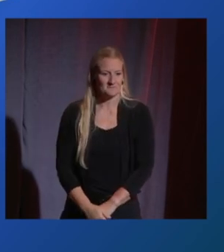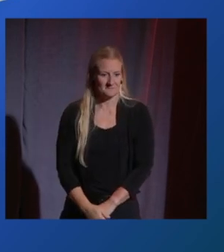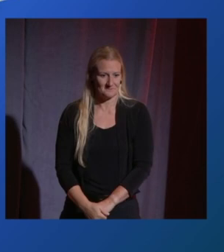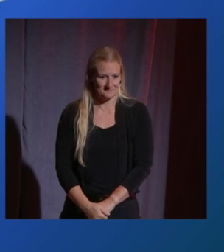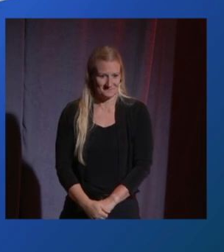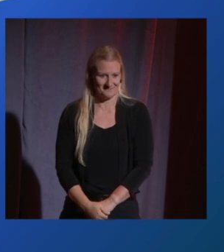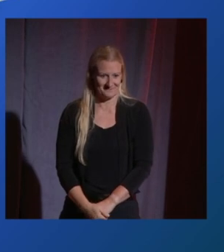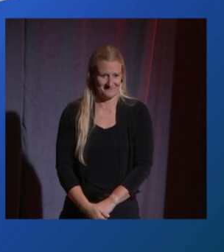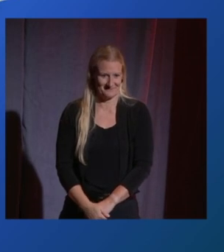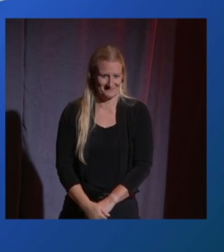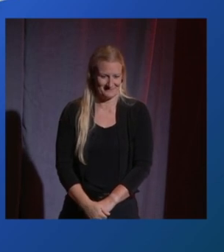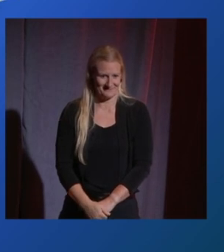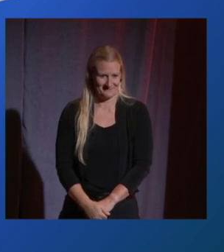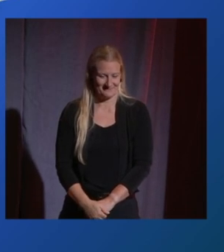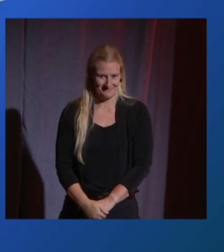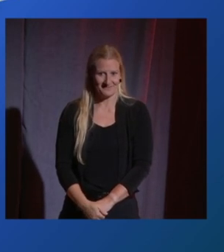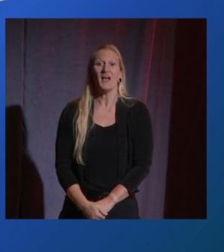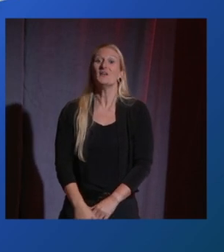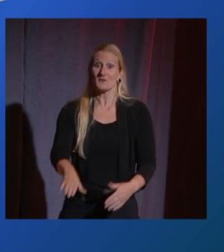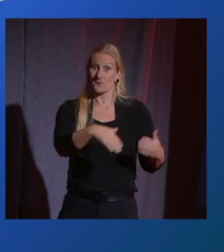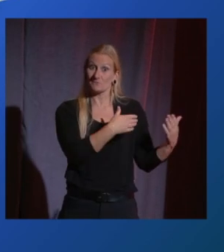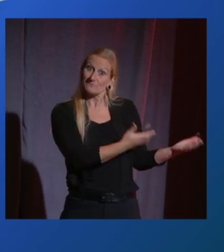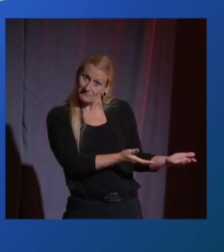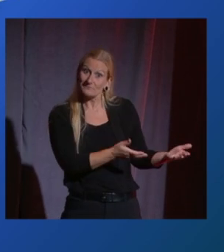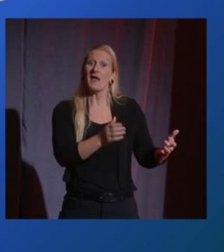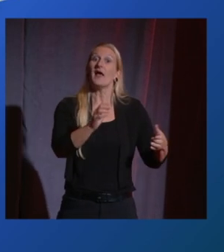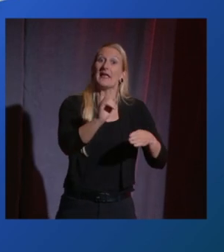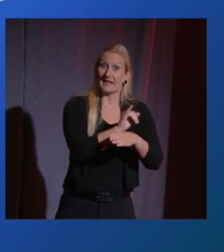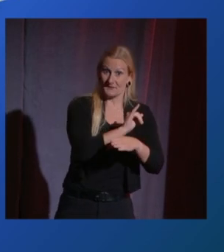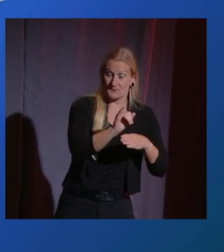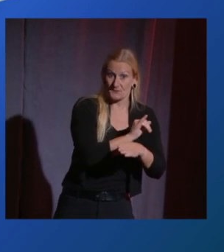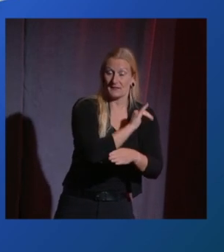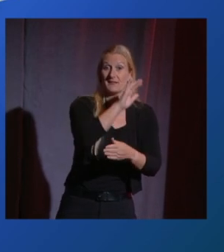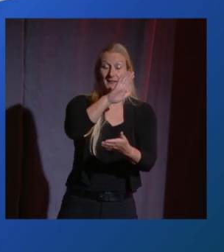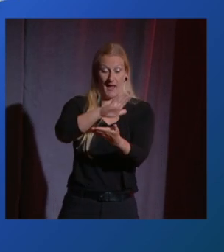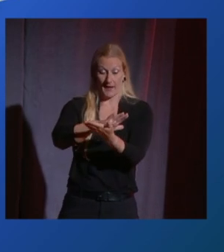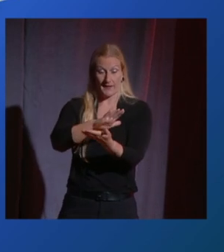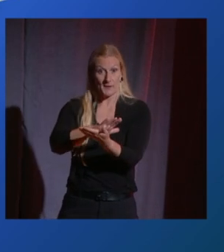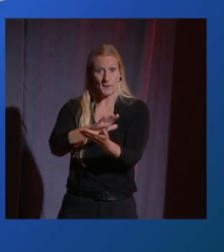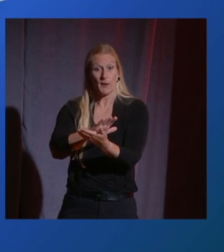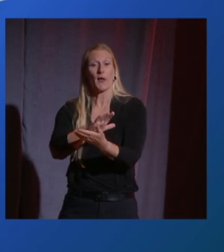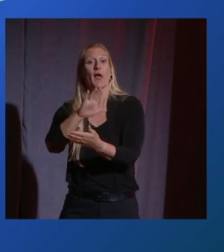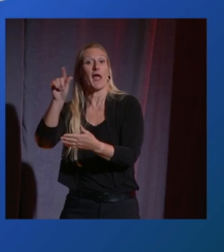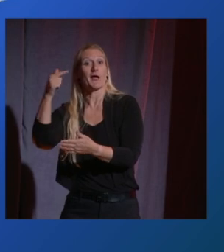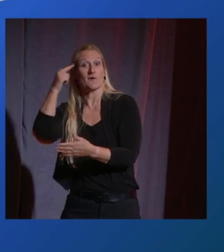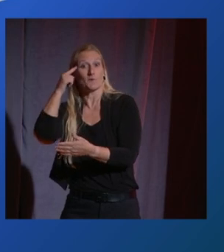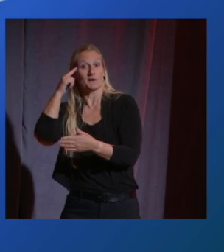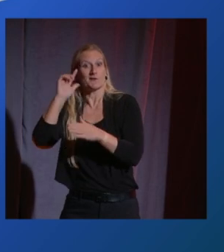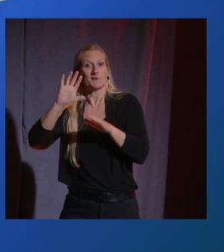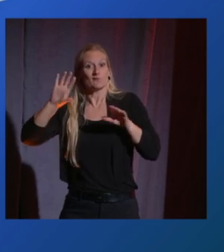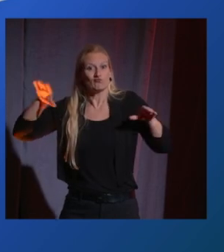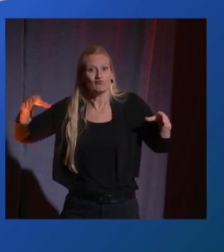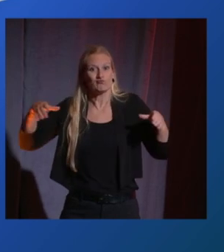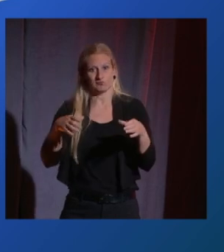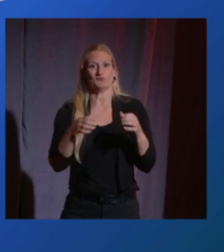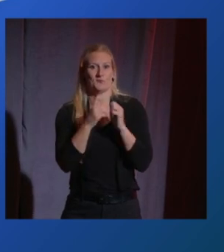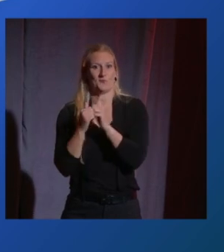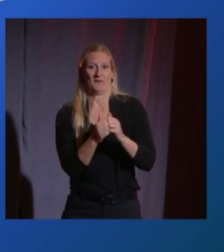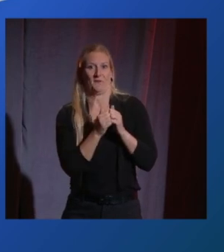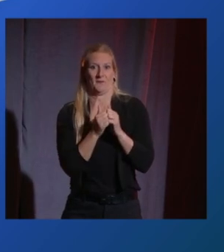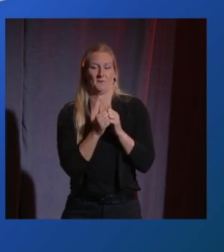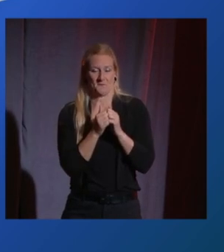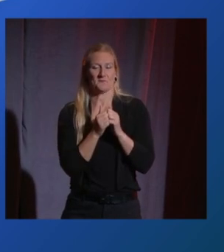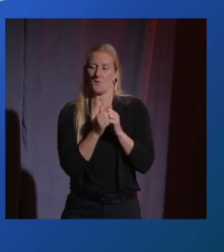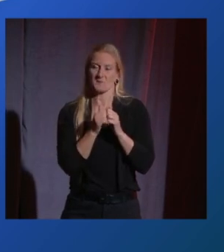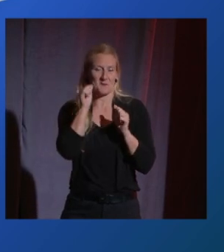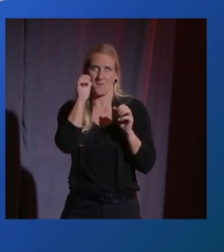industry Academia and government coming together around geospatial here which is amazing